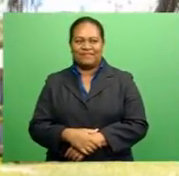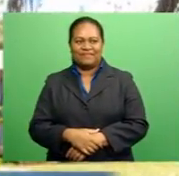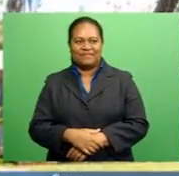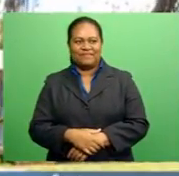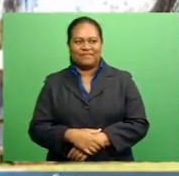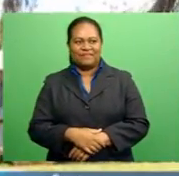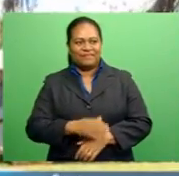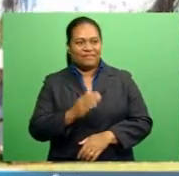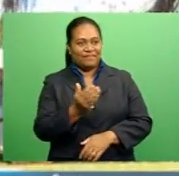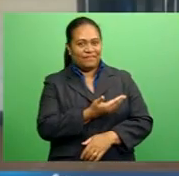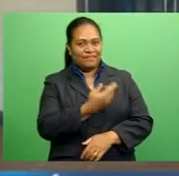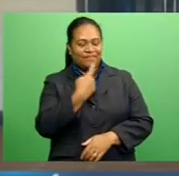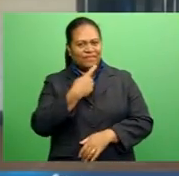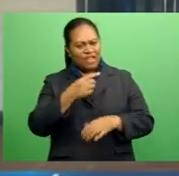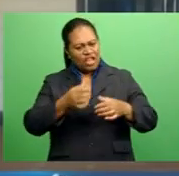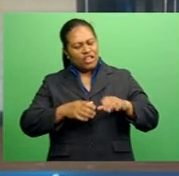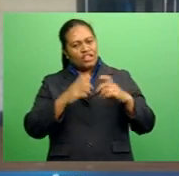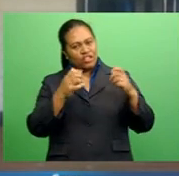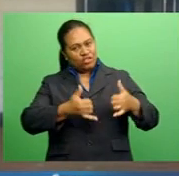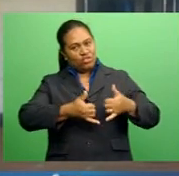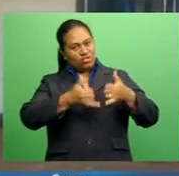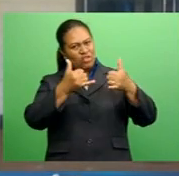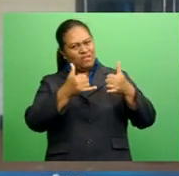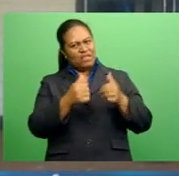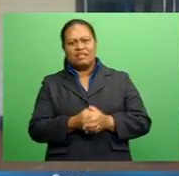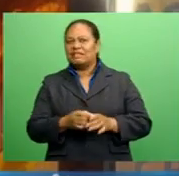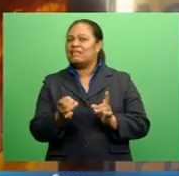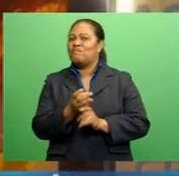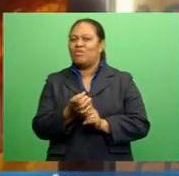That's what this trophy means to the people of Mothe.